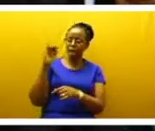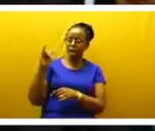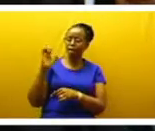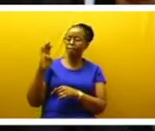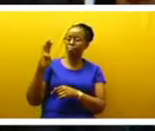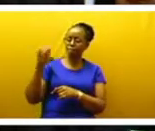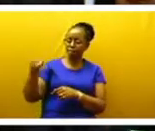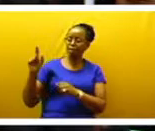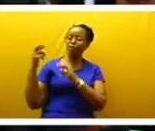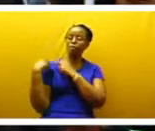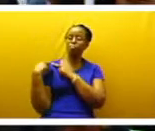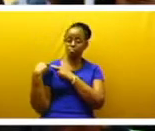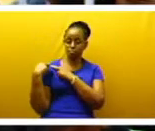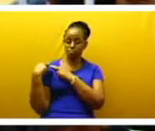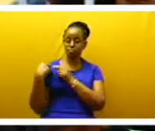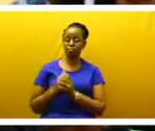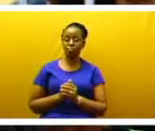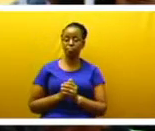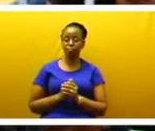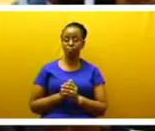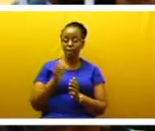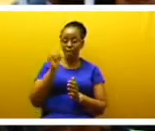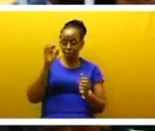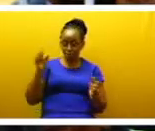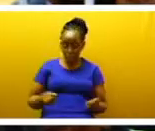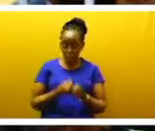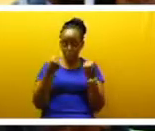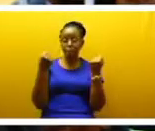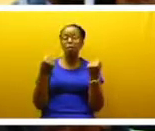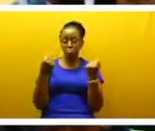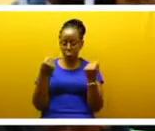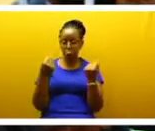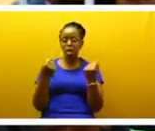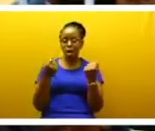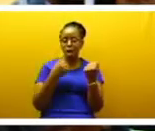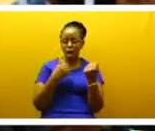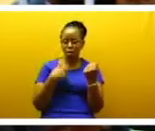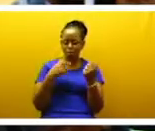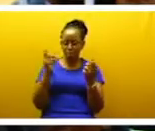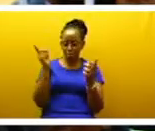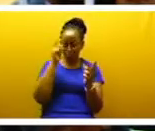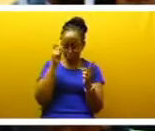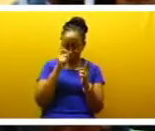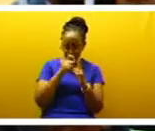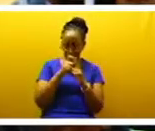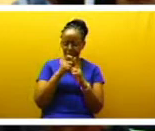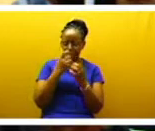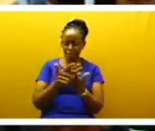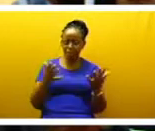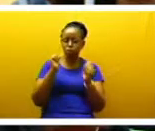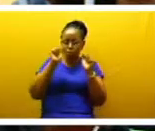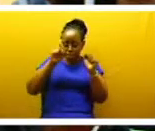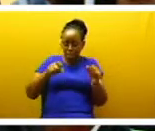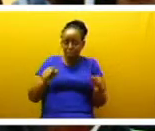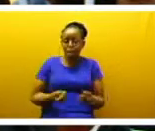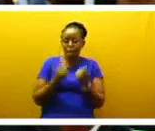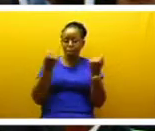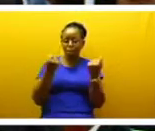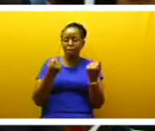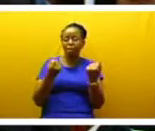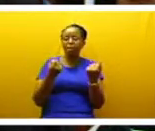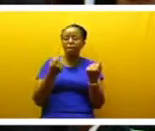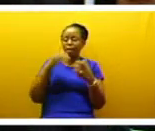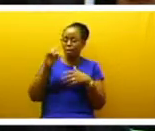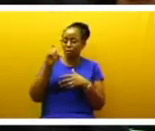And where there is a specific step to be taken in an executive